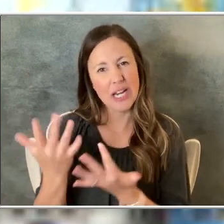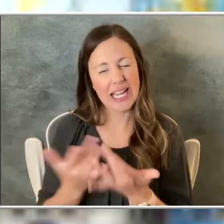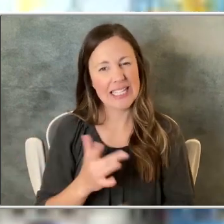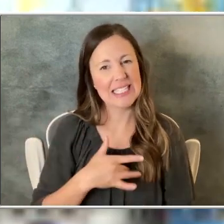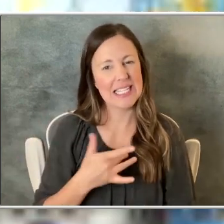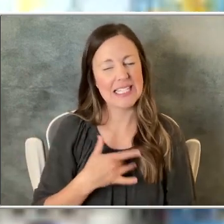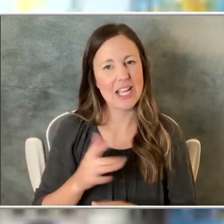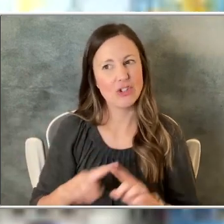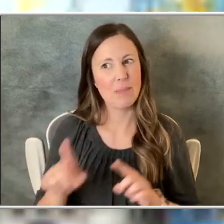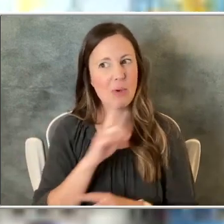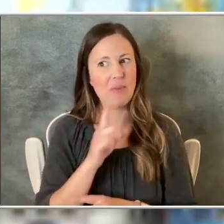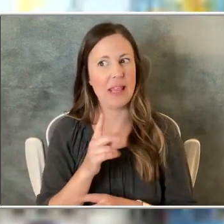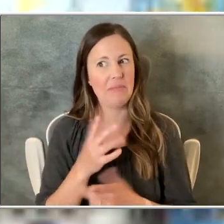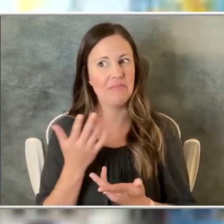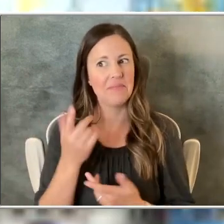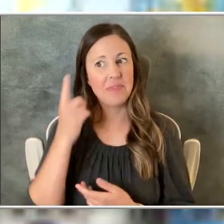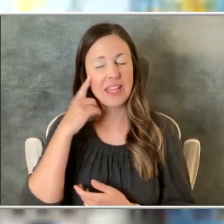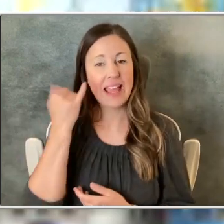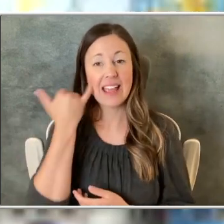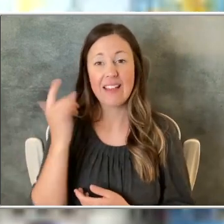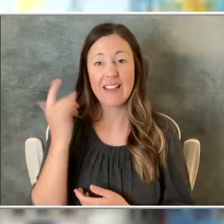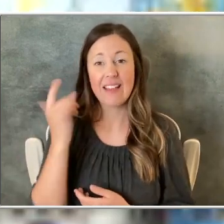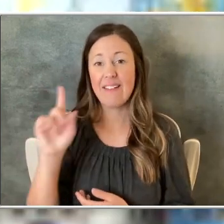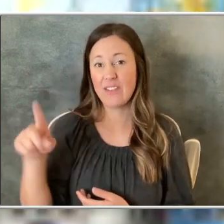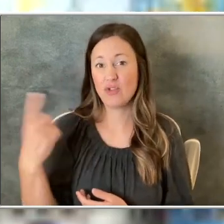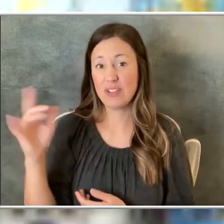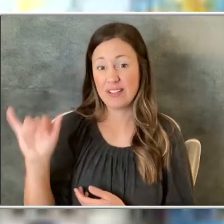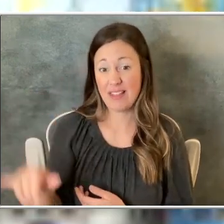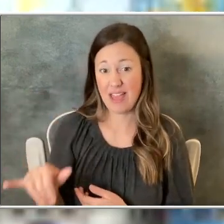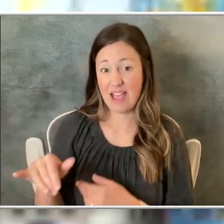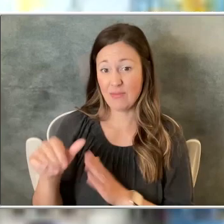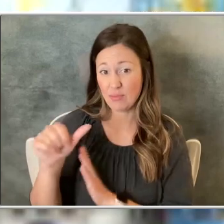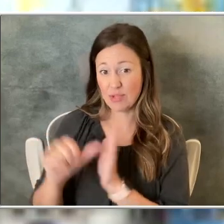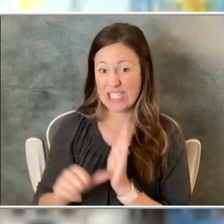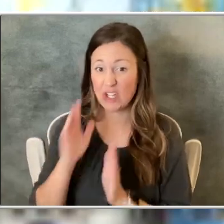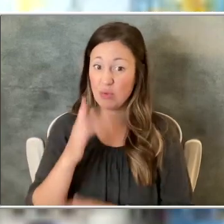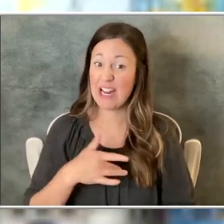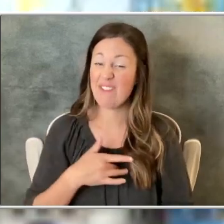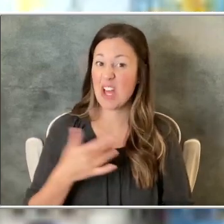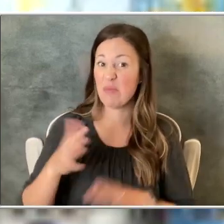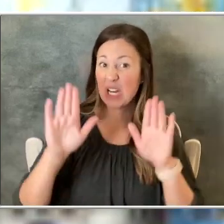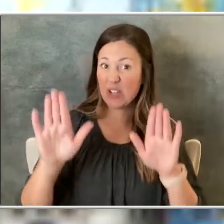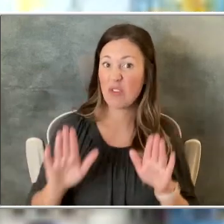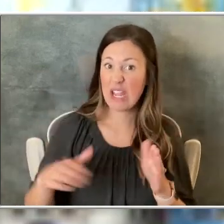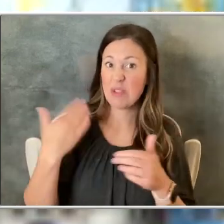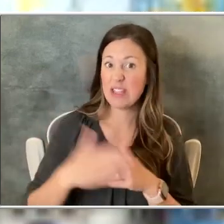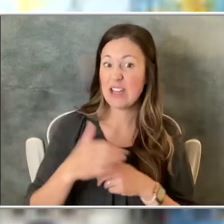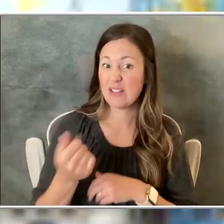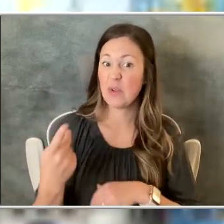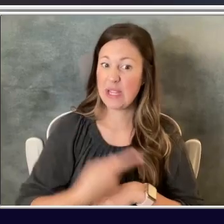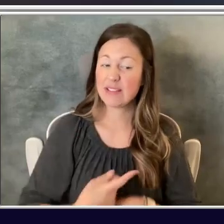but honestly, I think if I just had the ablation, I would have felt pretty great within the next few days.